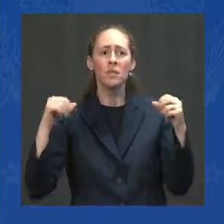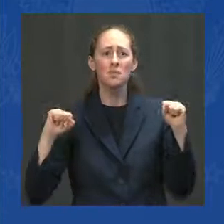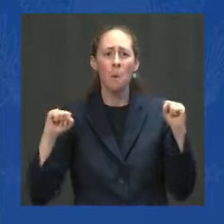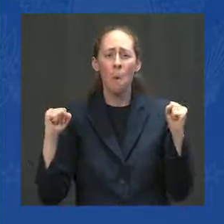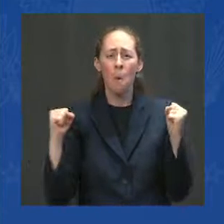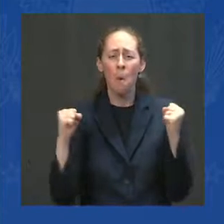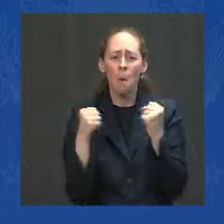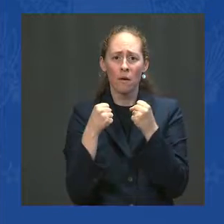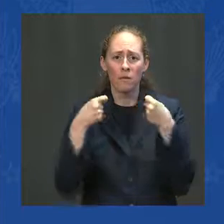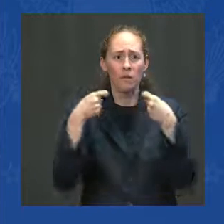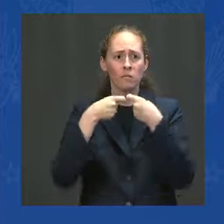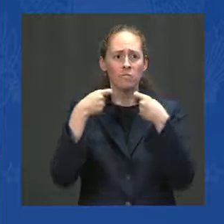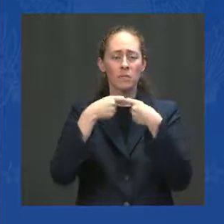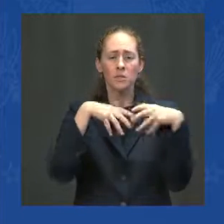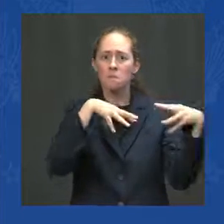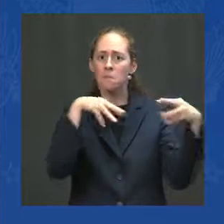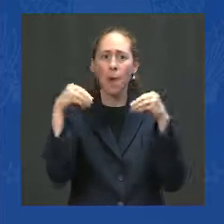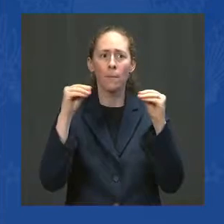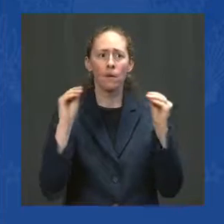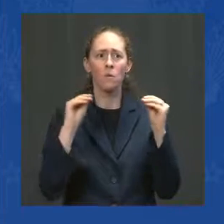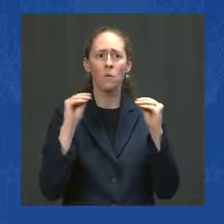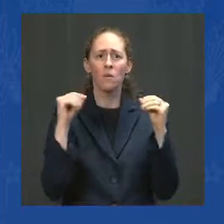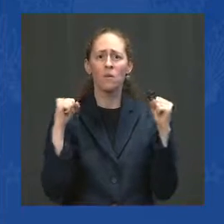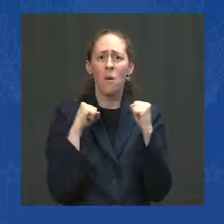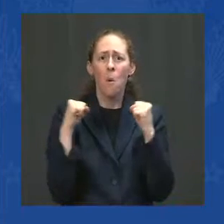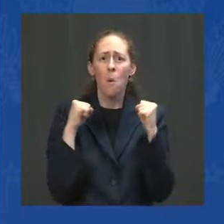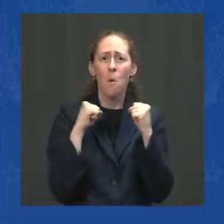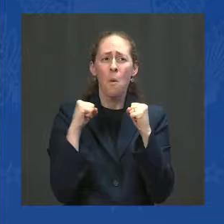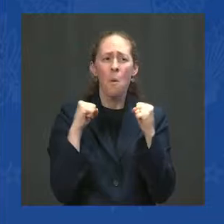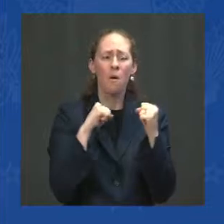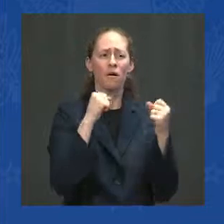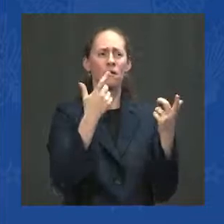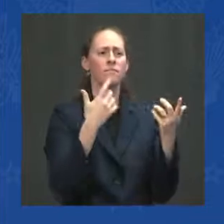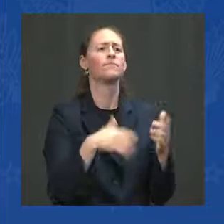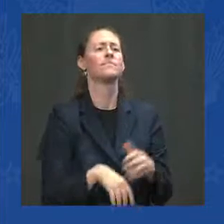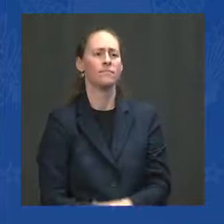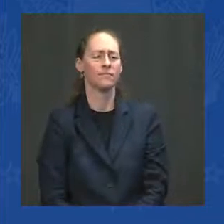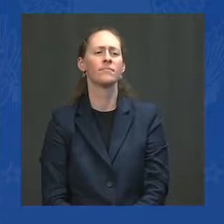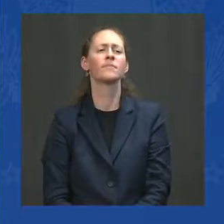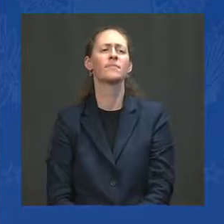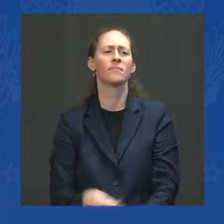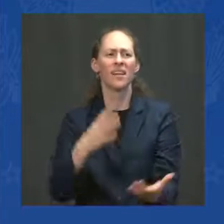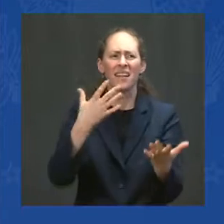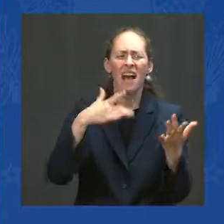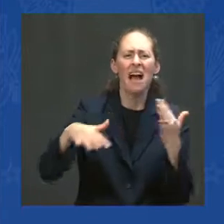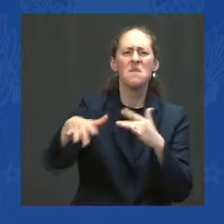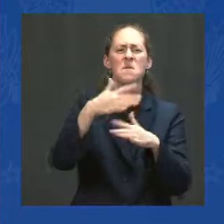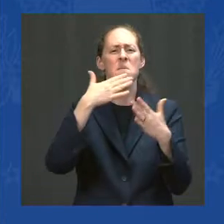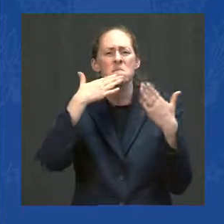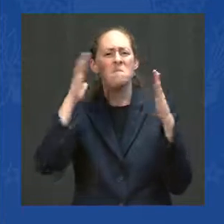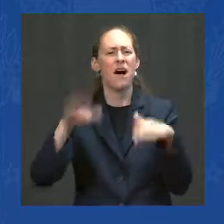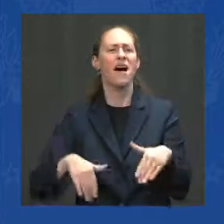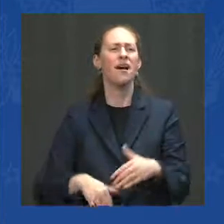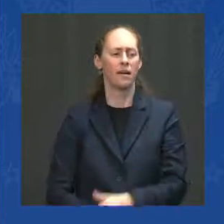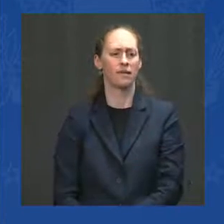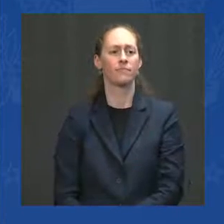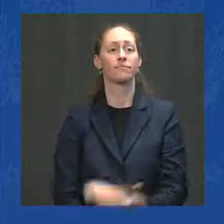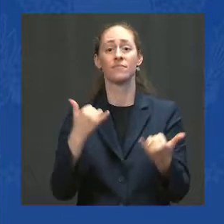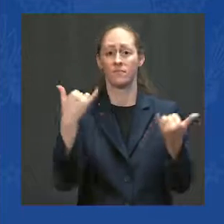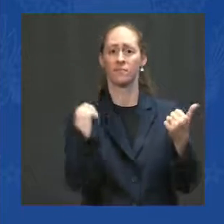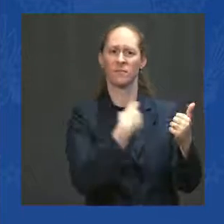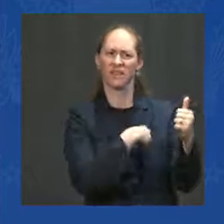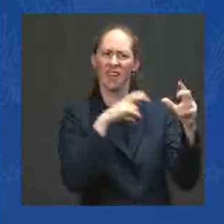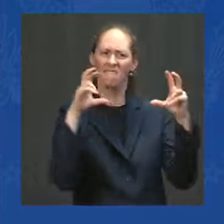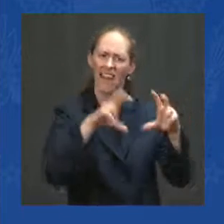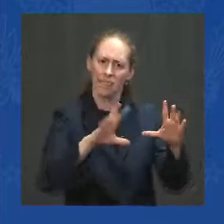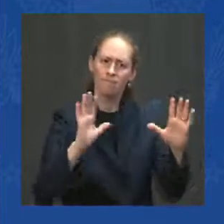dollars. This bill provides upgrades to our power grid so that more secure and resilient and